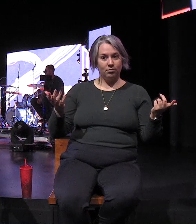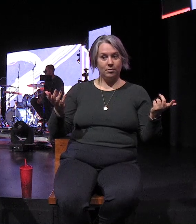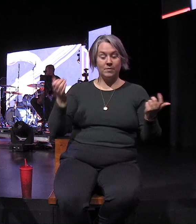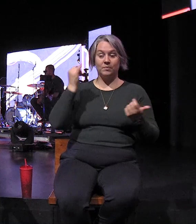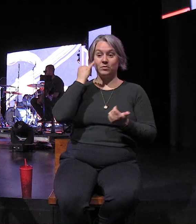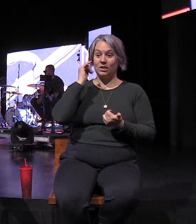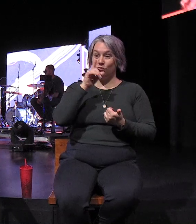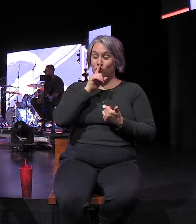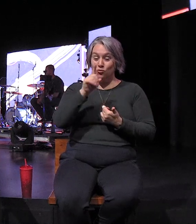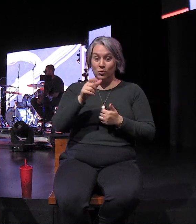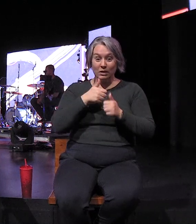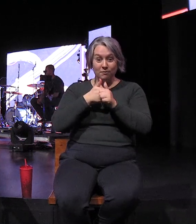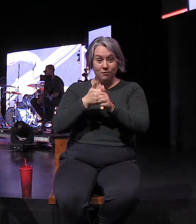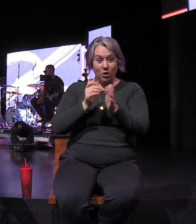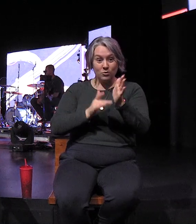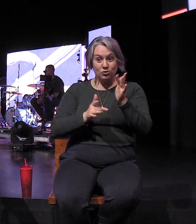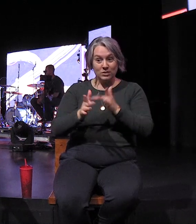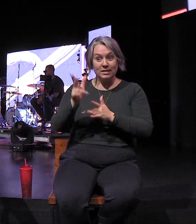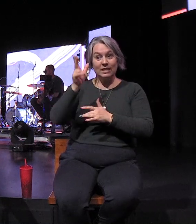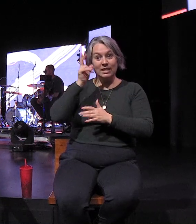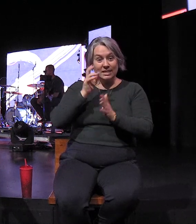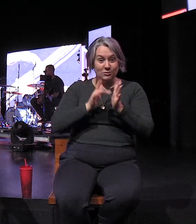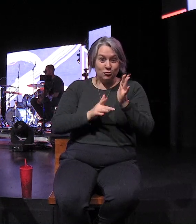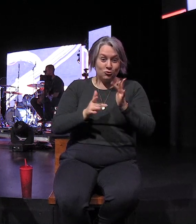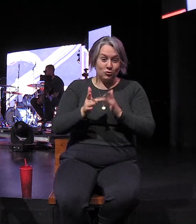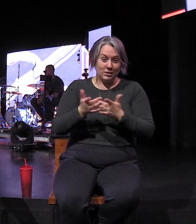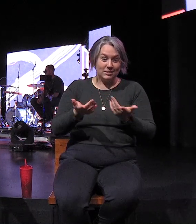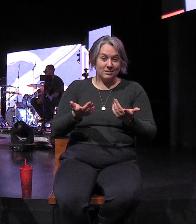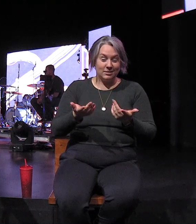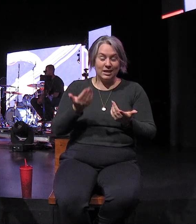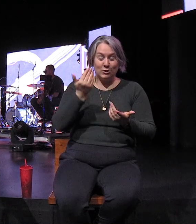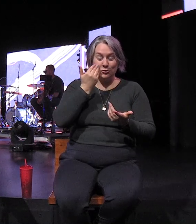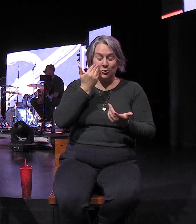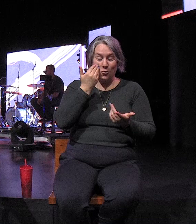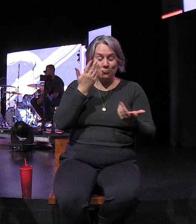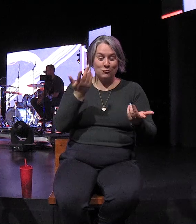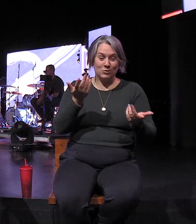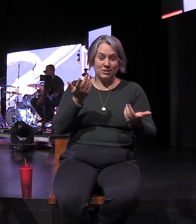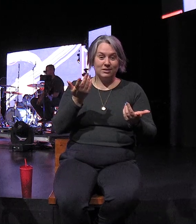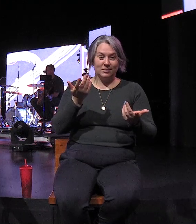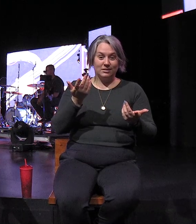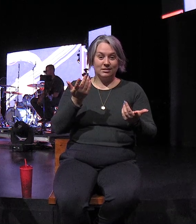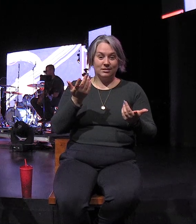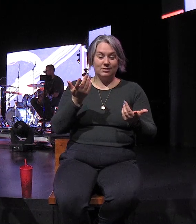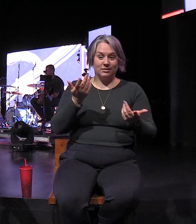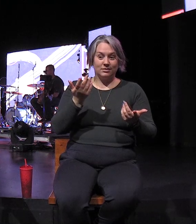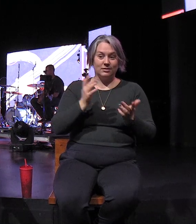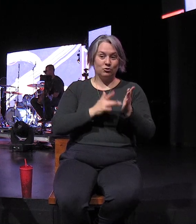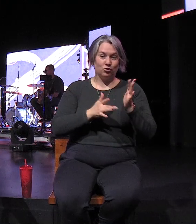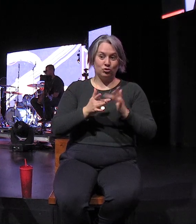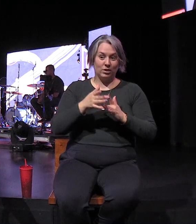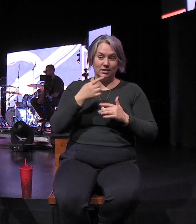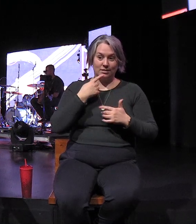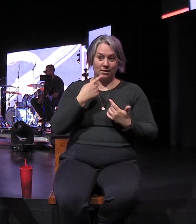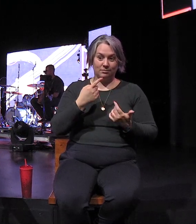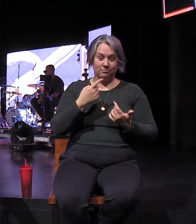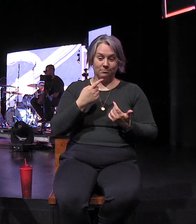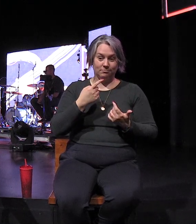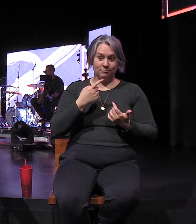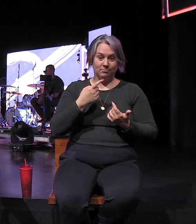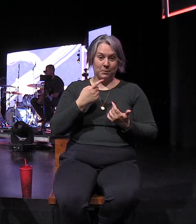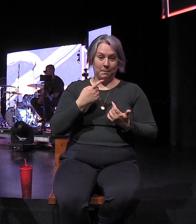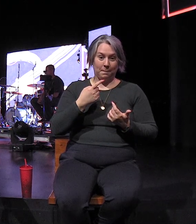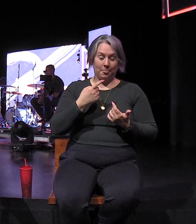been following Jesus and listening to Jesus, he would have heard Jesus say previously about raising the bar on